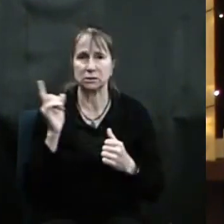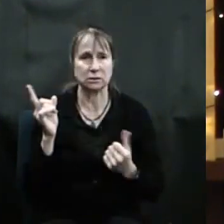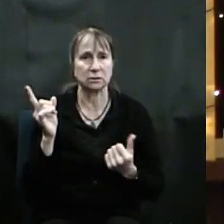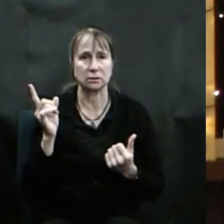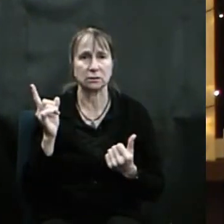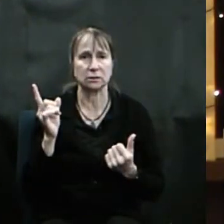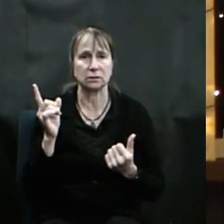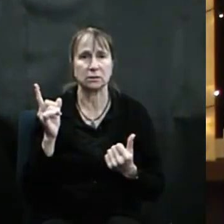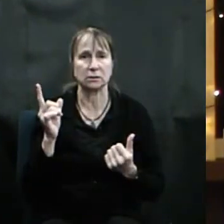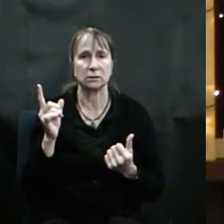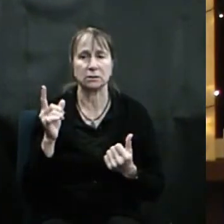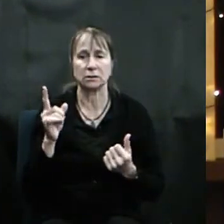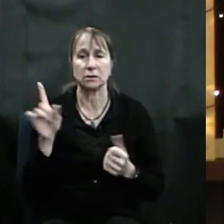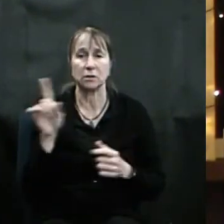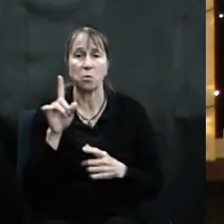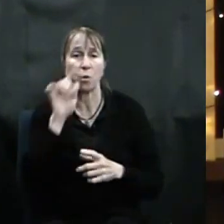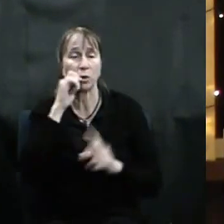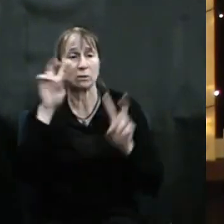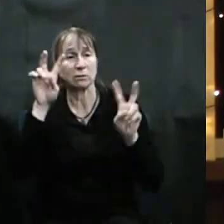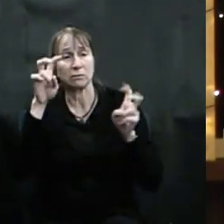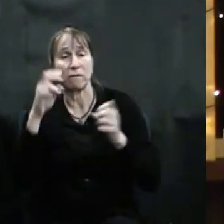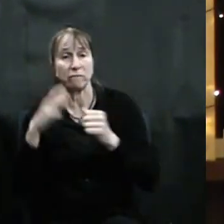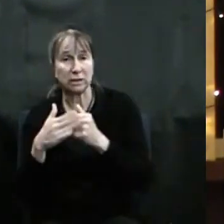took on God's wrath on our behalf.